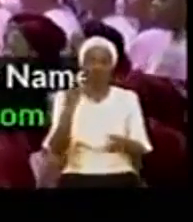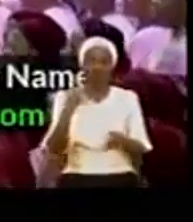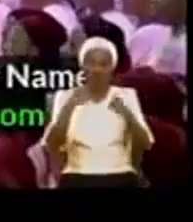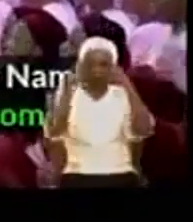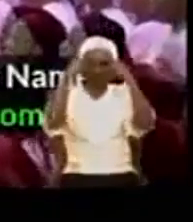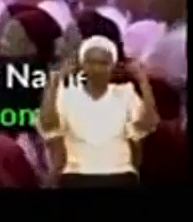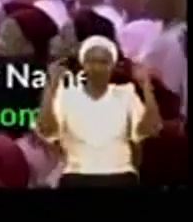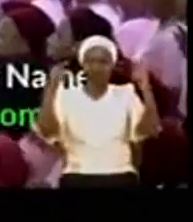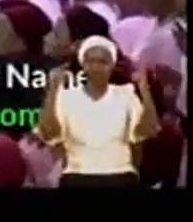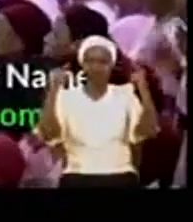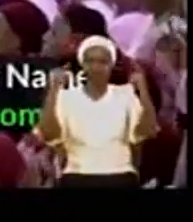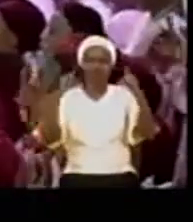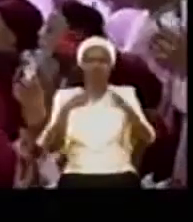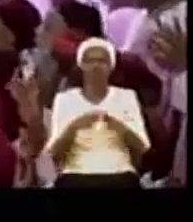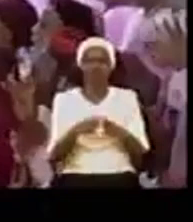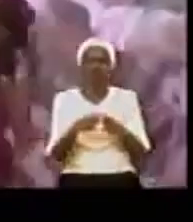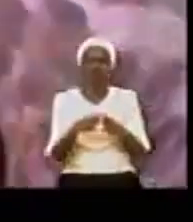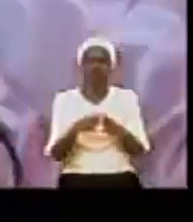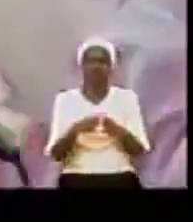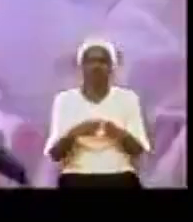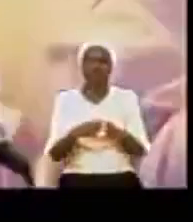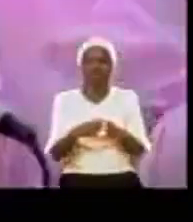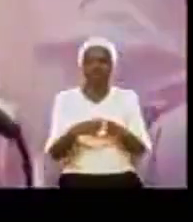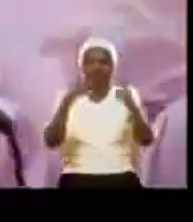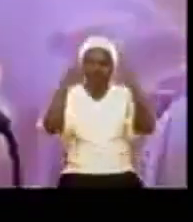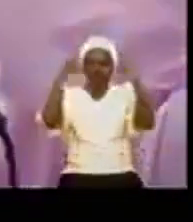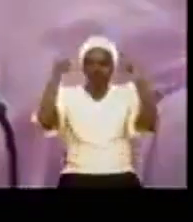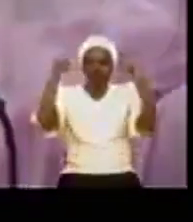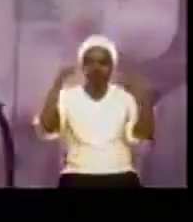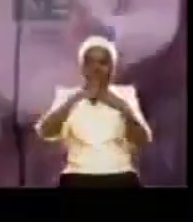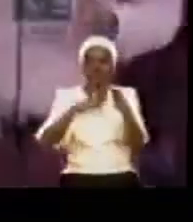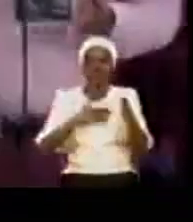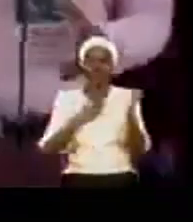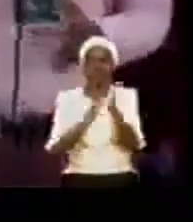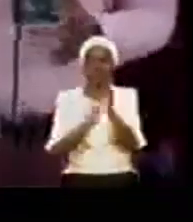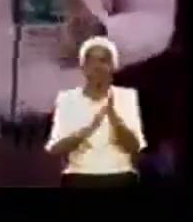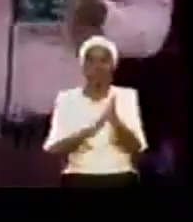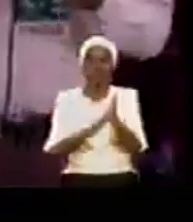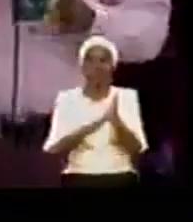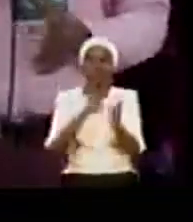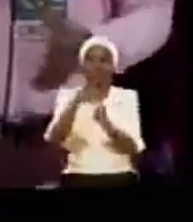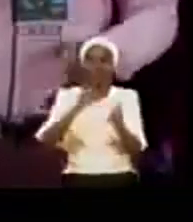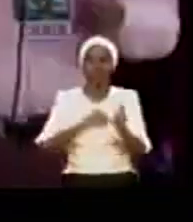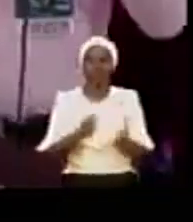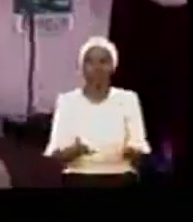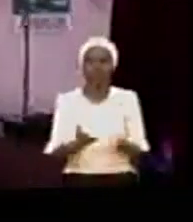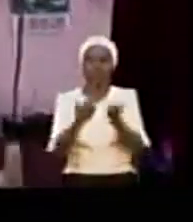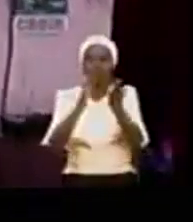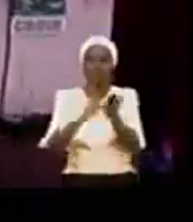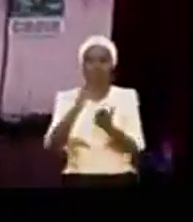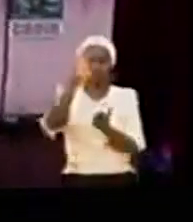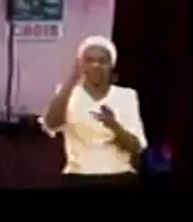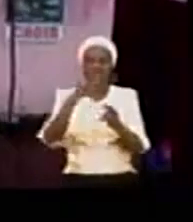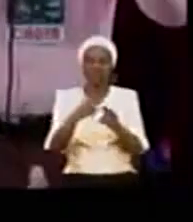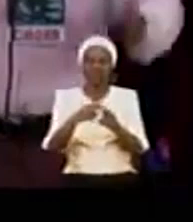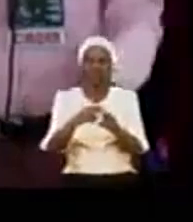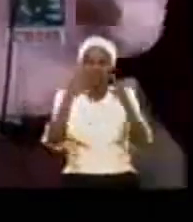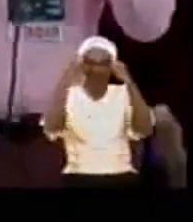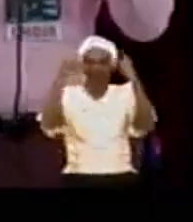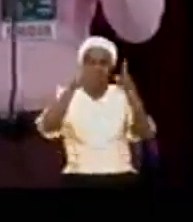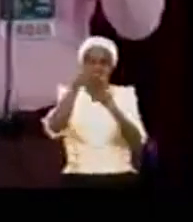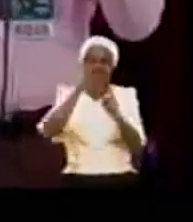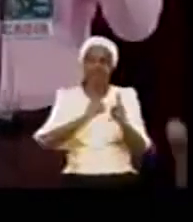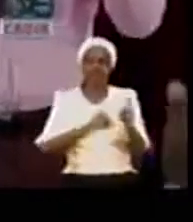I lift and glorify your name. Breakthrough when I pray. Breakthrough when I shout. You are the